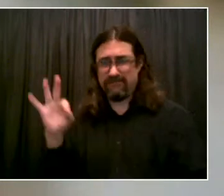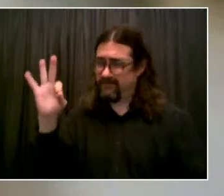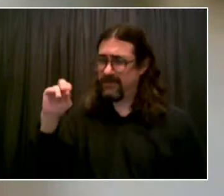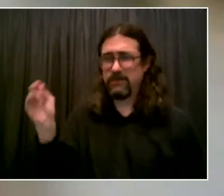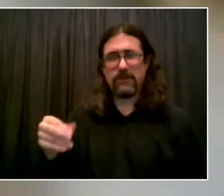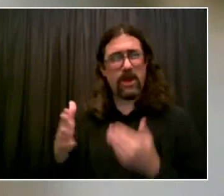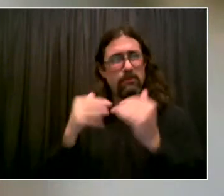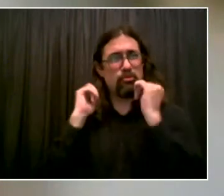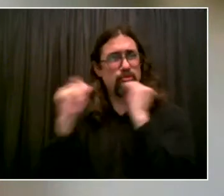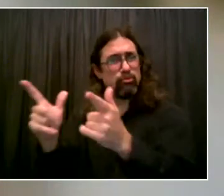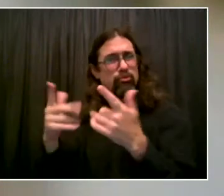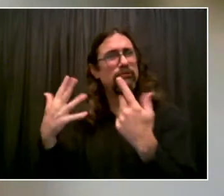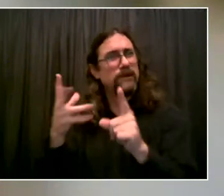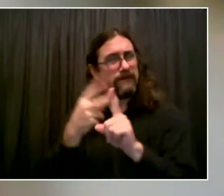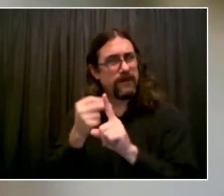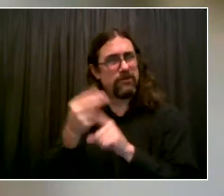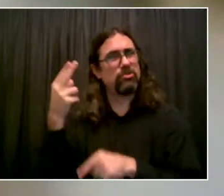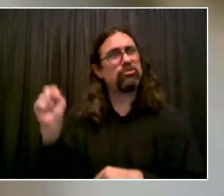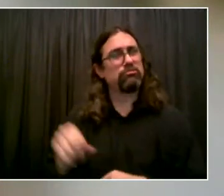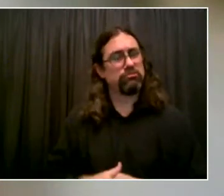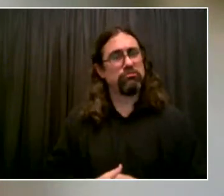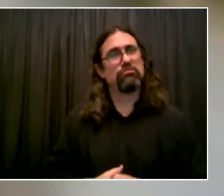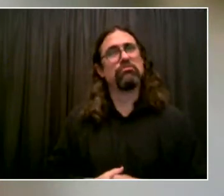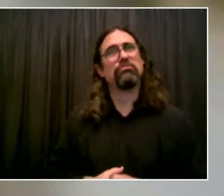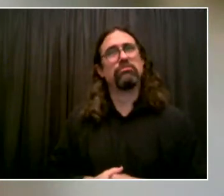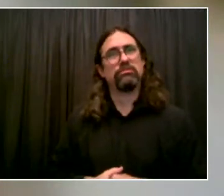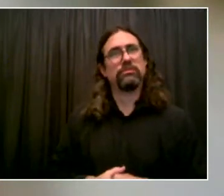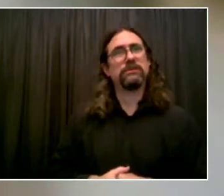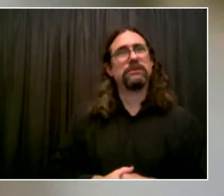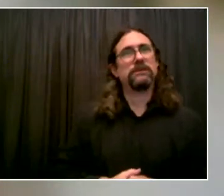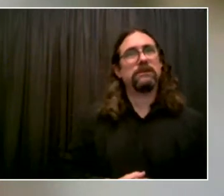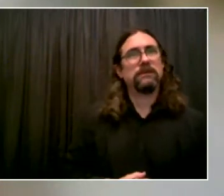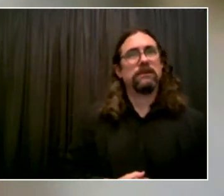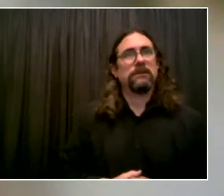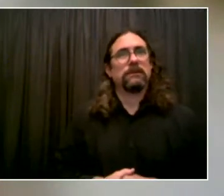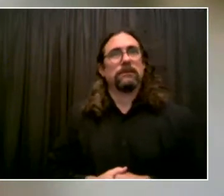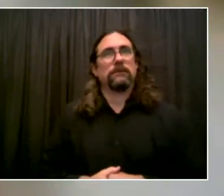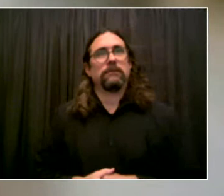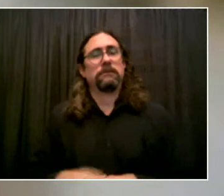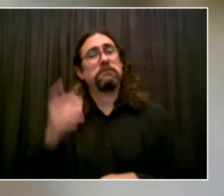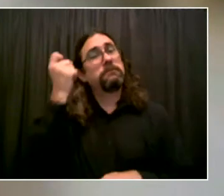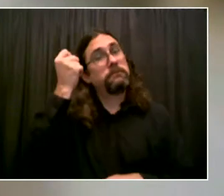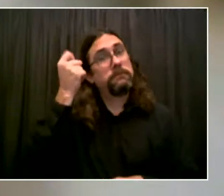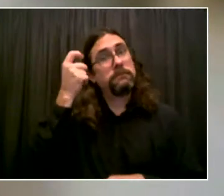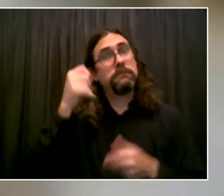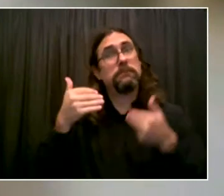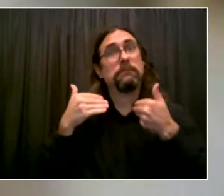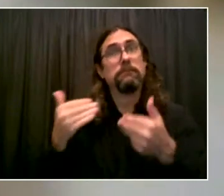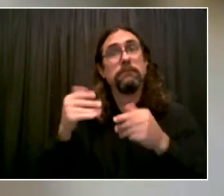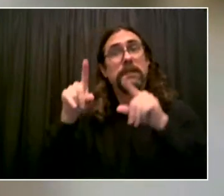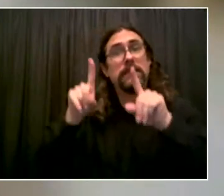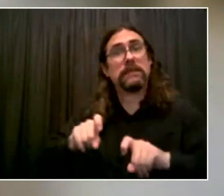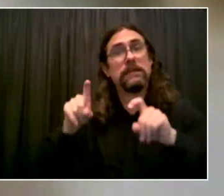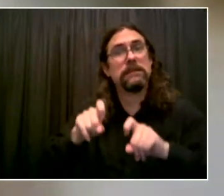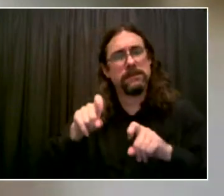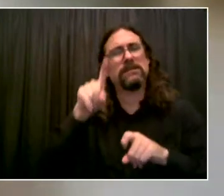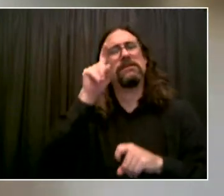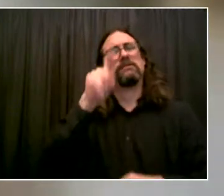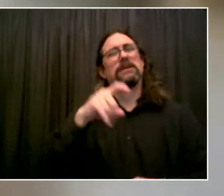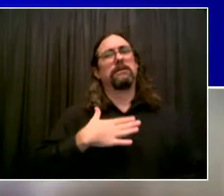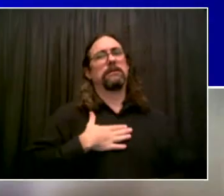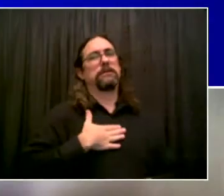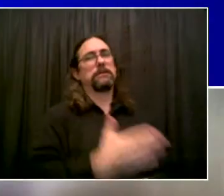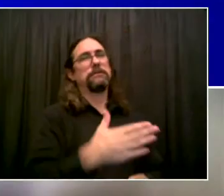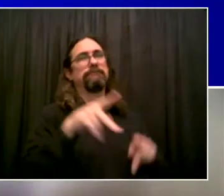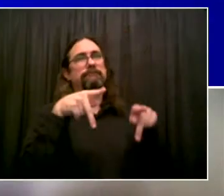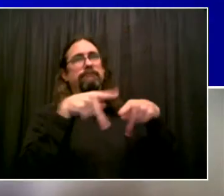right online using your Nix account or hand a paper copy to your school. Thank you, and back to you, Mr. Mayor. Thank you, Chancellor.